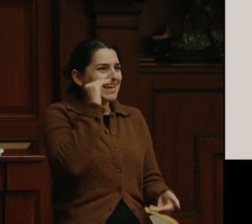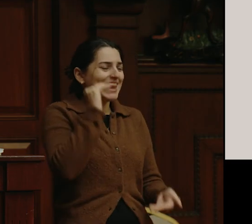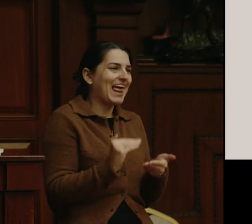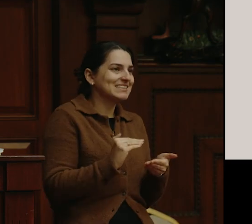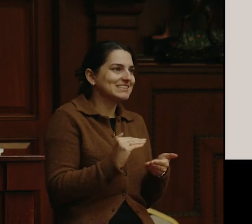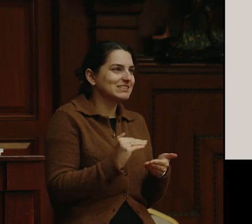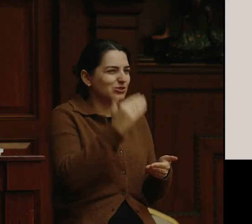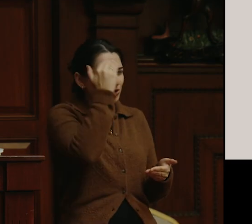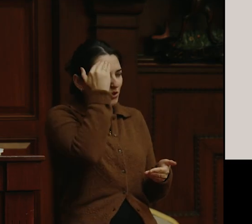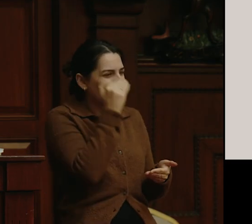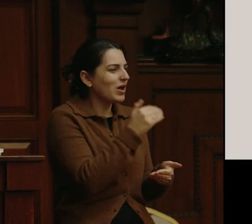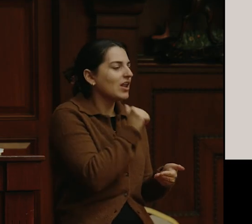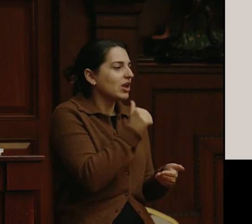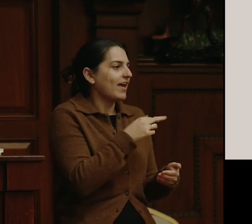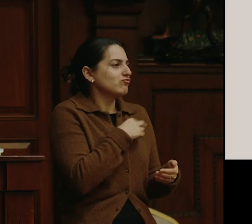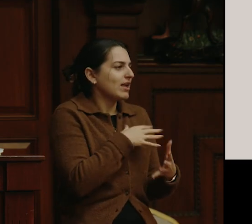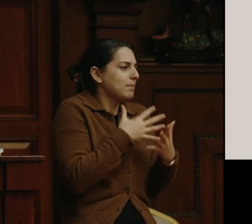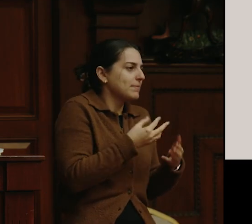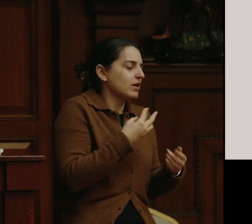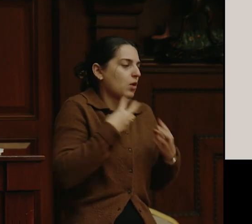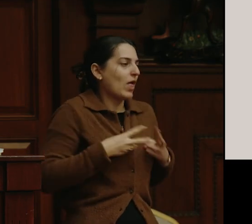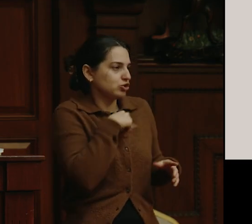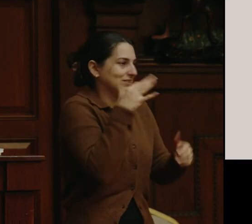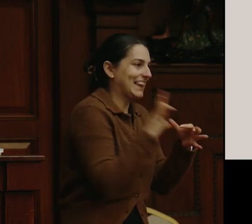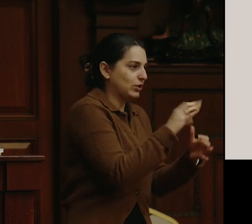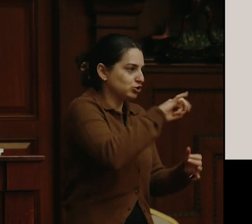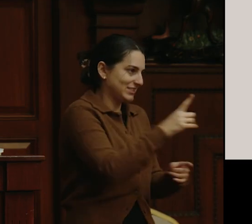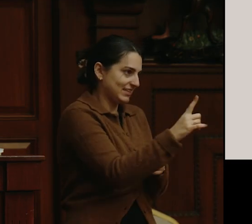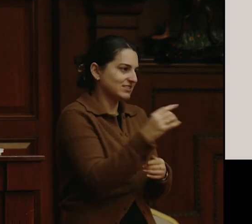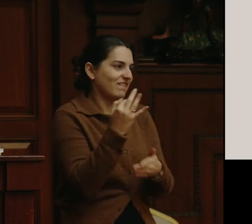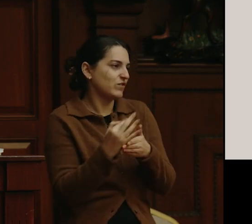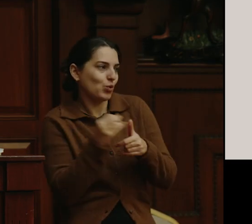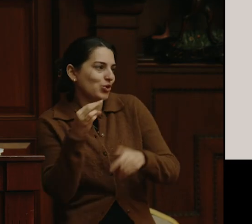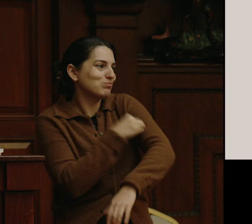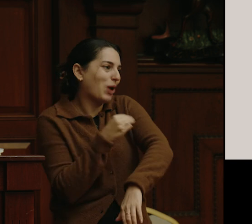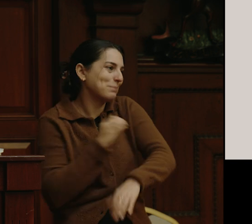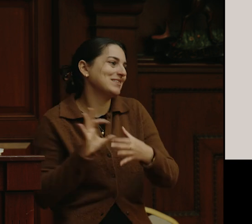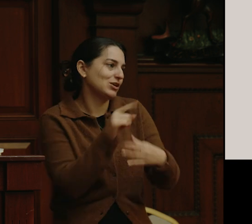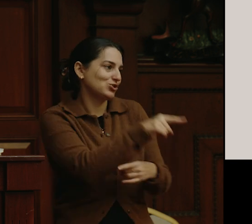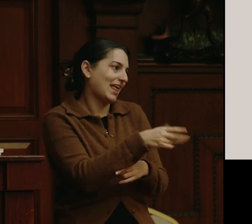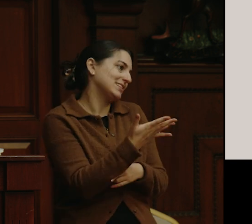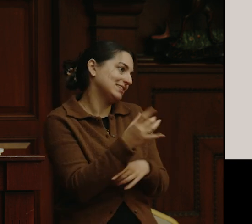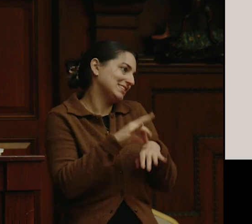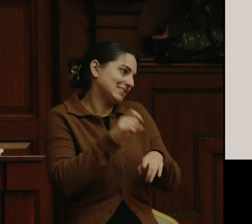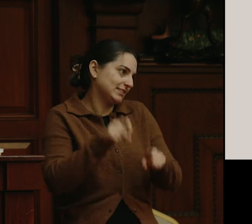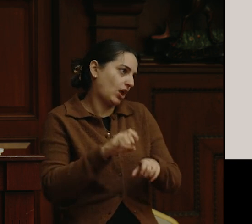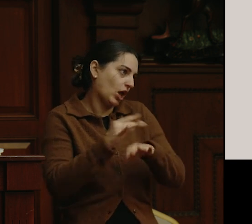obviously acutely unwell group here, fewer comorbidities in these cases.